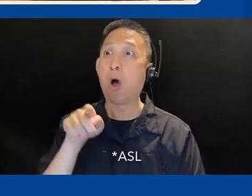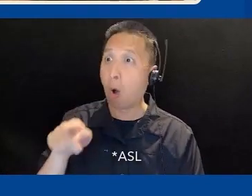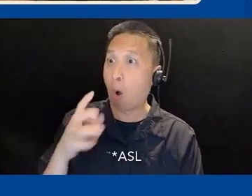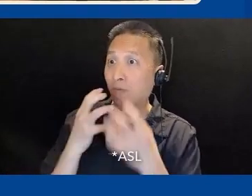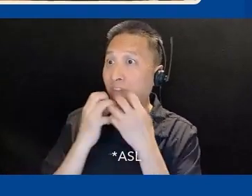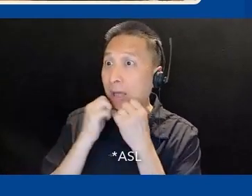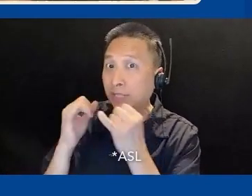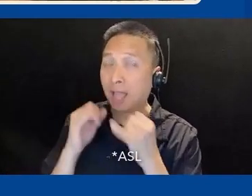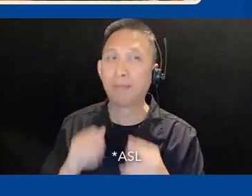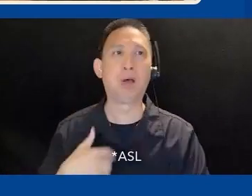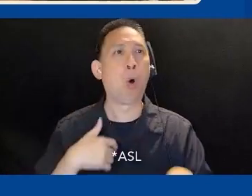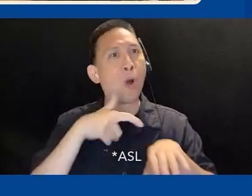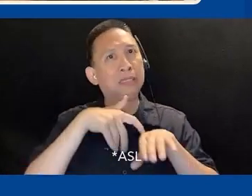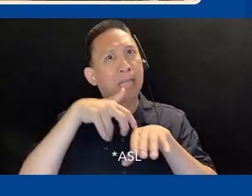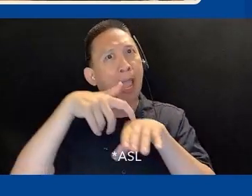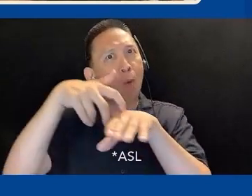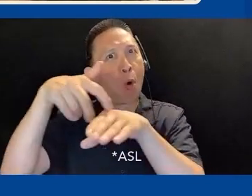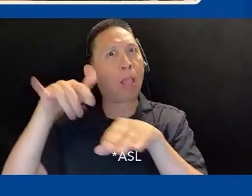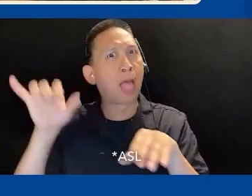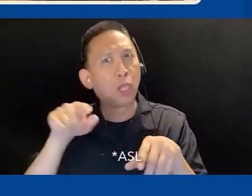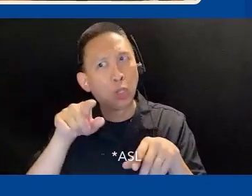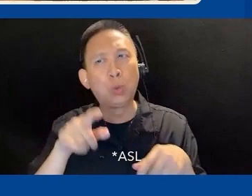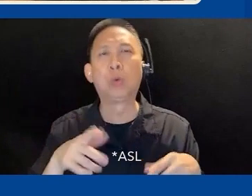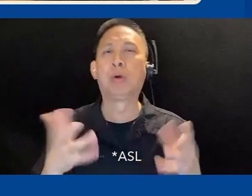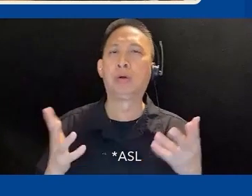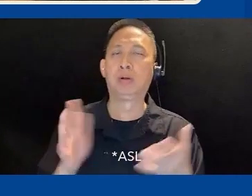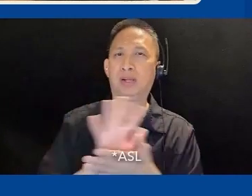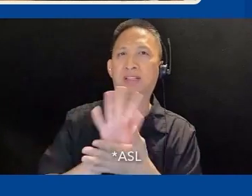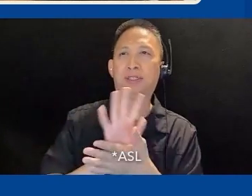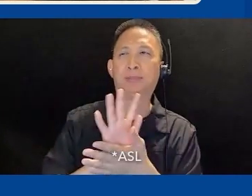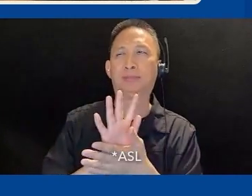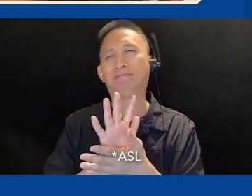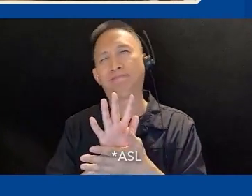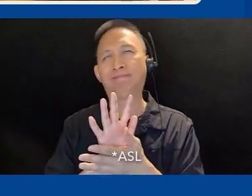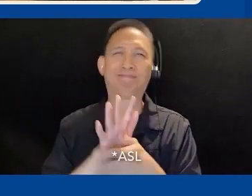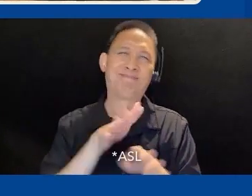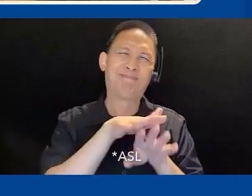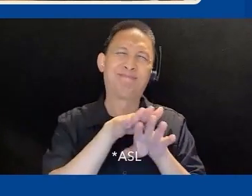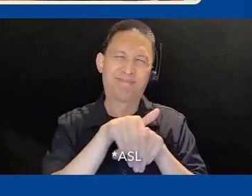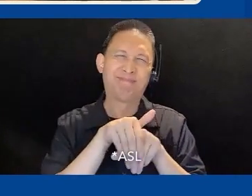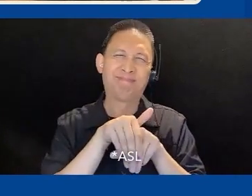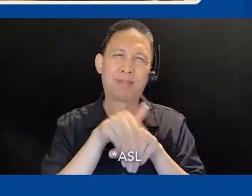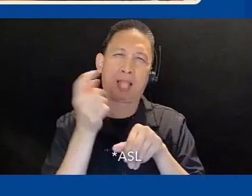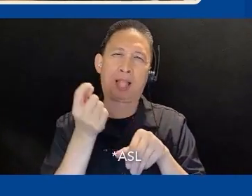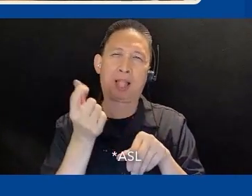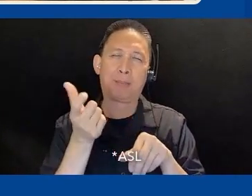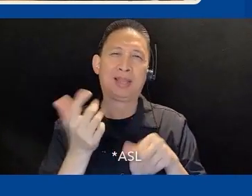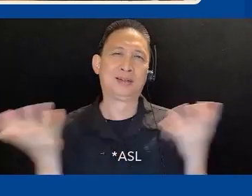it makes the films ingenuine in a way. So I think like when I